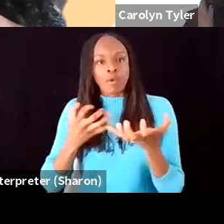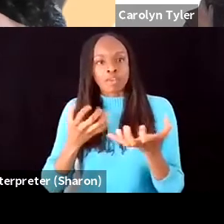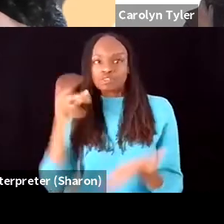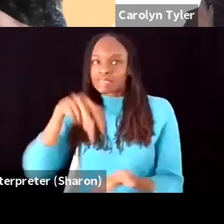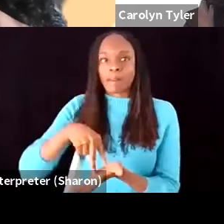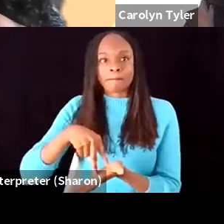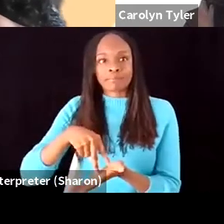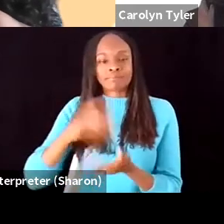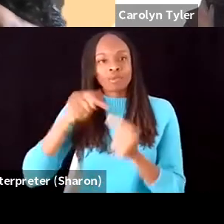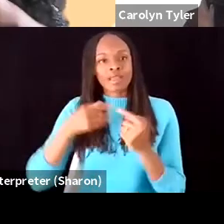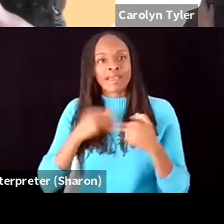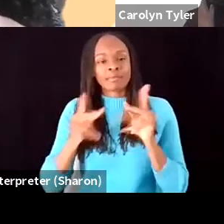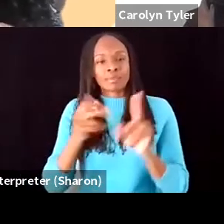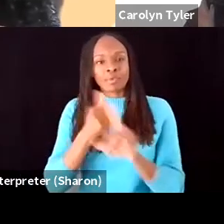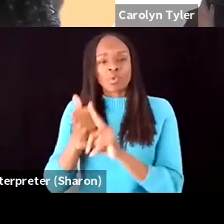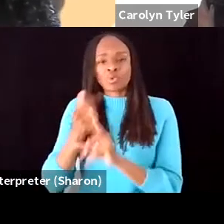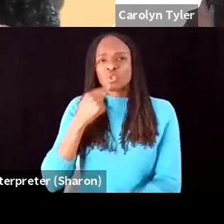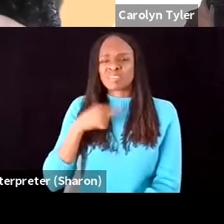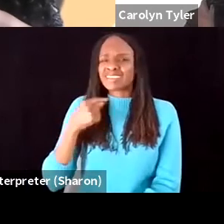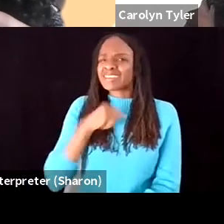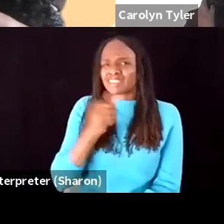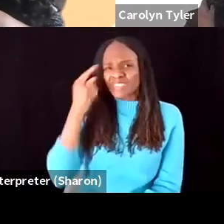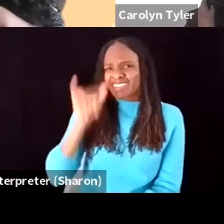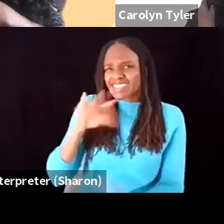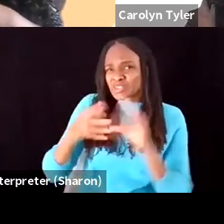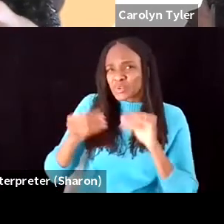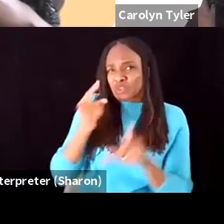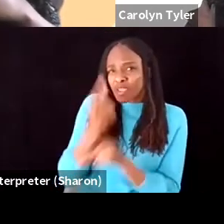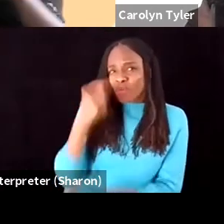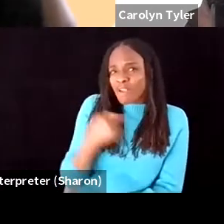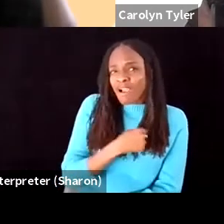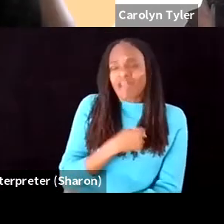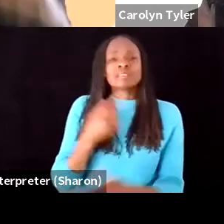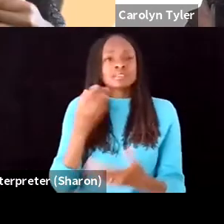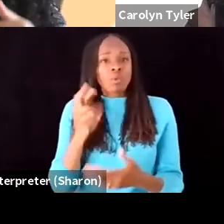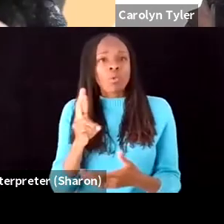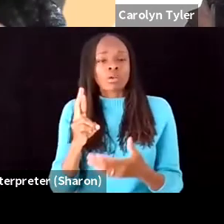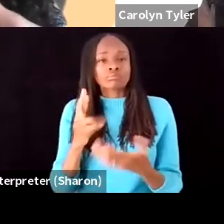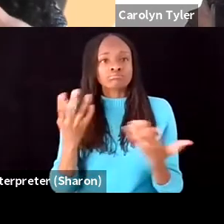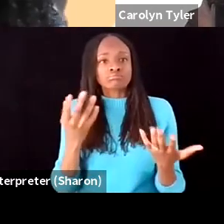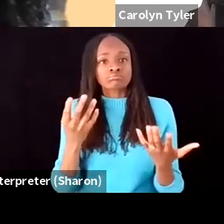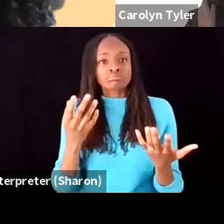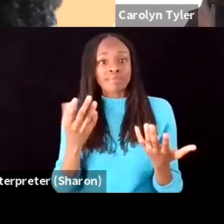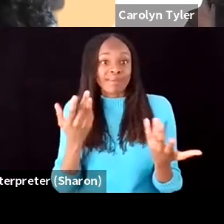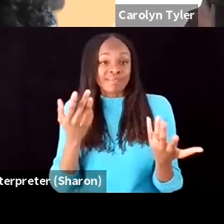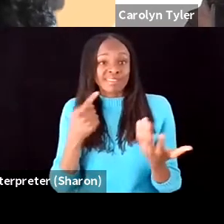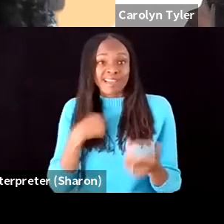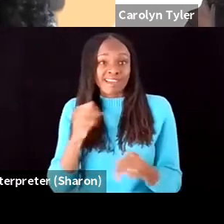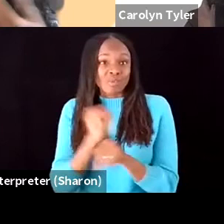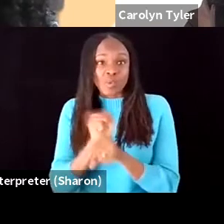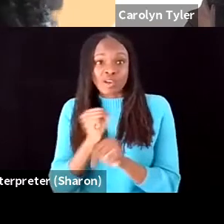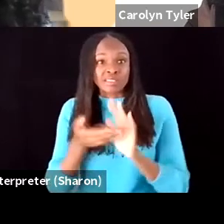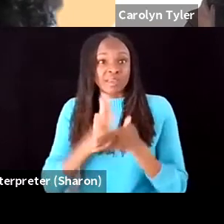I had people who told me, I don't think this story is really right for us, and to work to be a better part of my newsroom. I'm